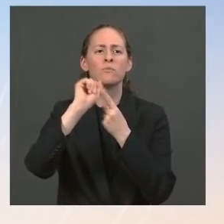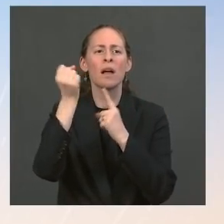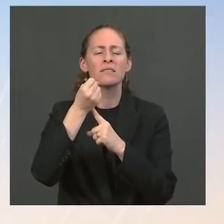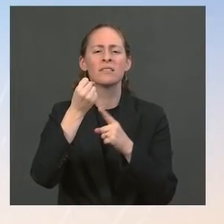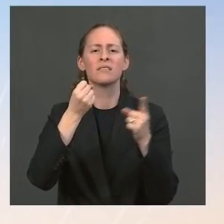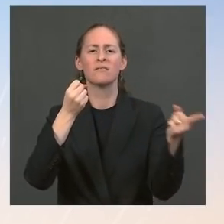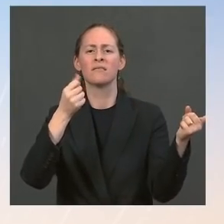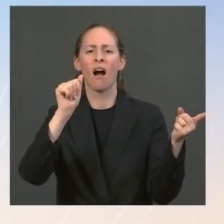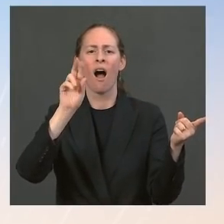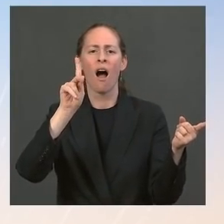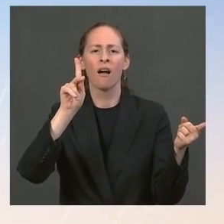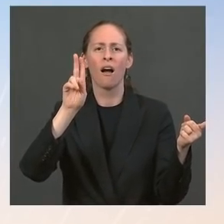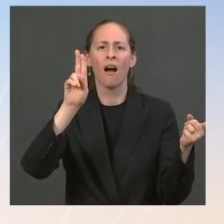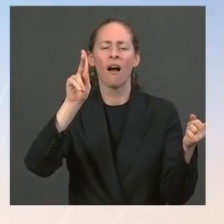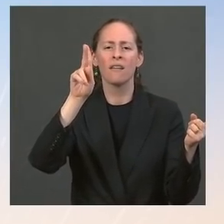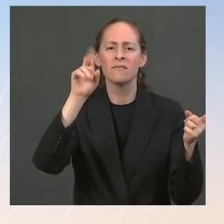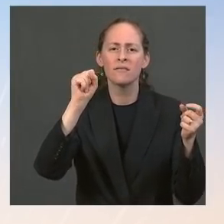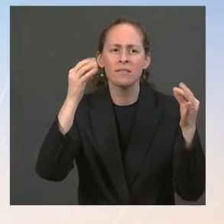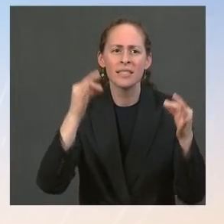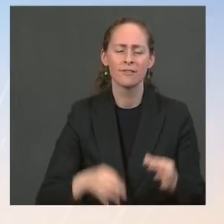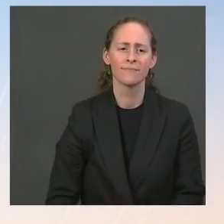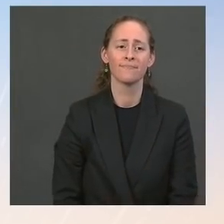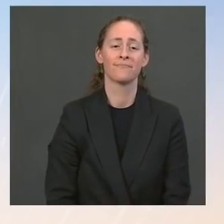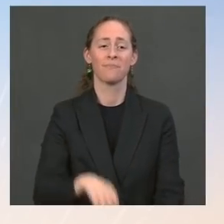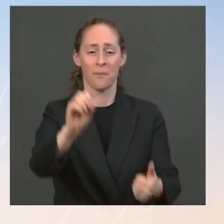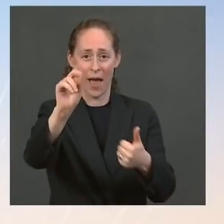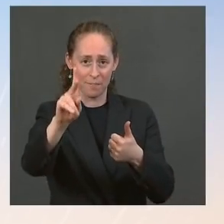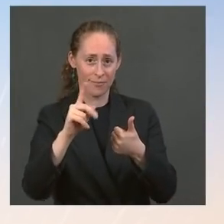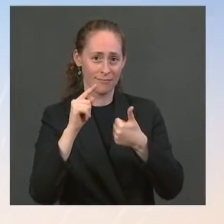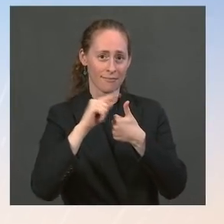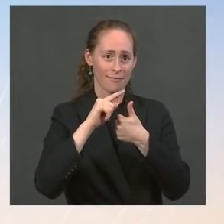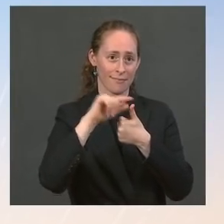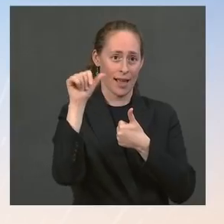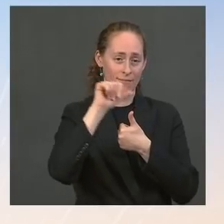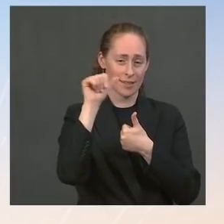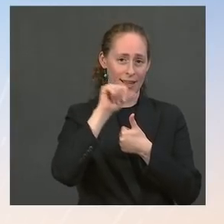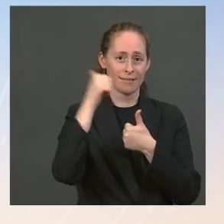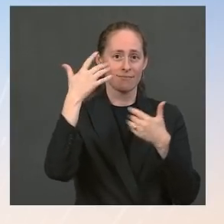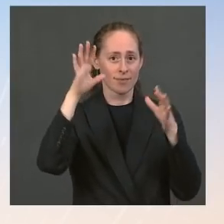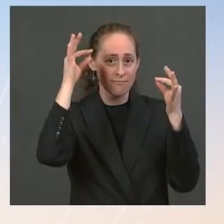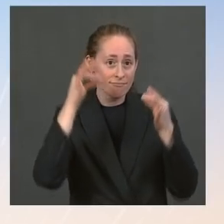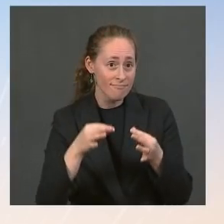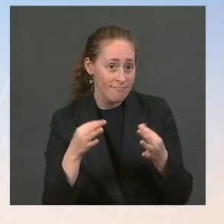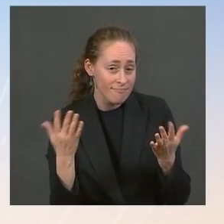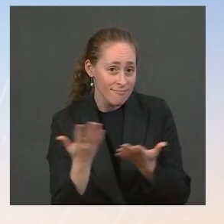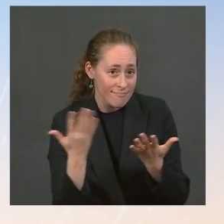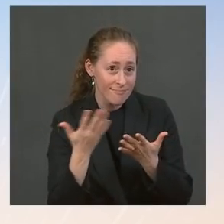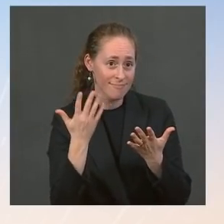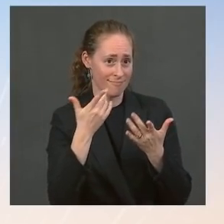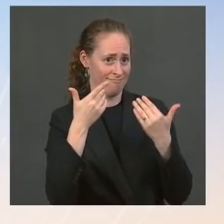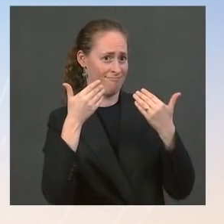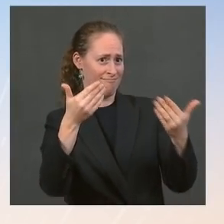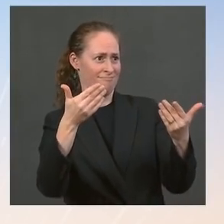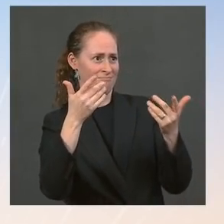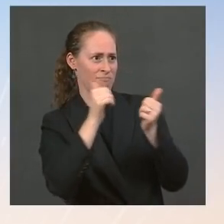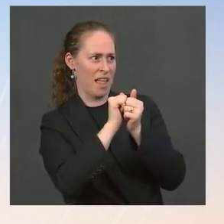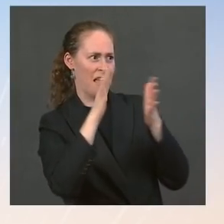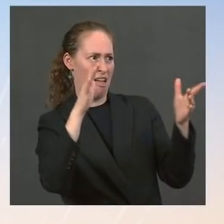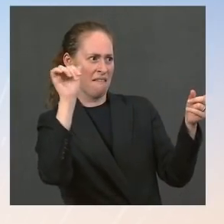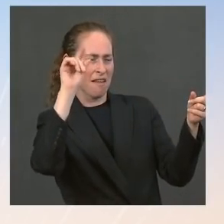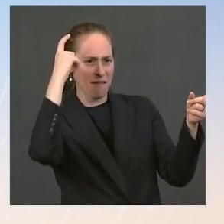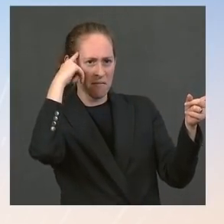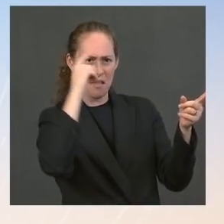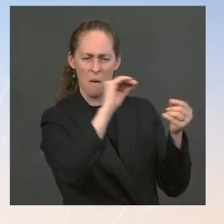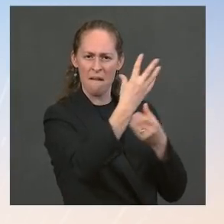take each one of these. On Afghanistan, the former president struck a deal without the Afghan government that we heard the military convey yesterday led